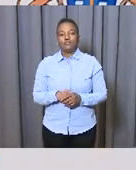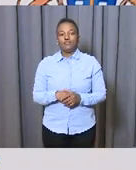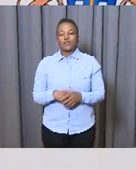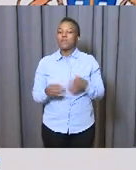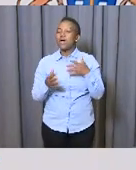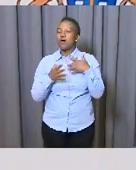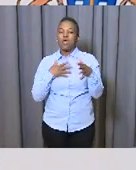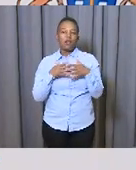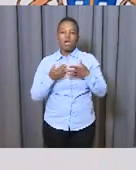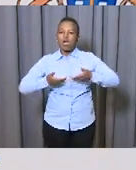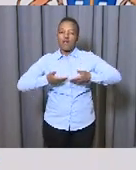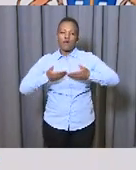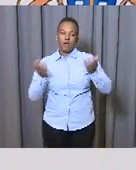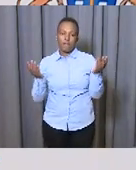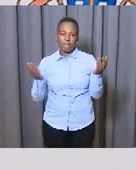Everywhere,